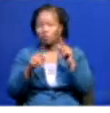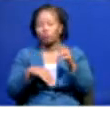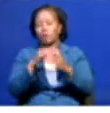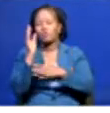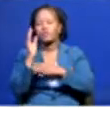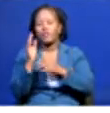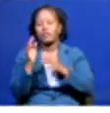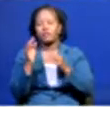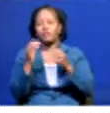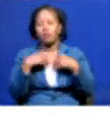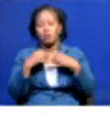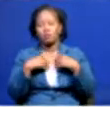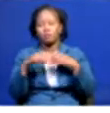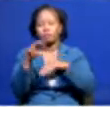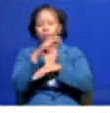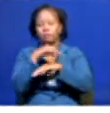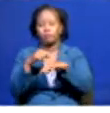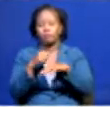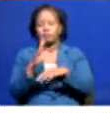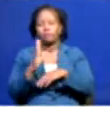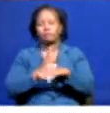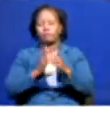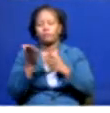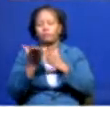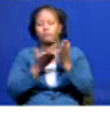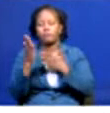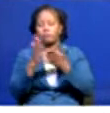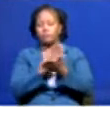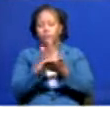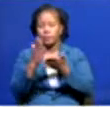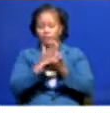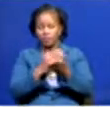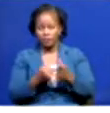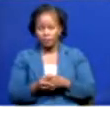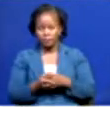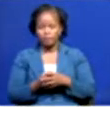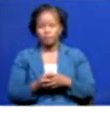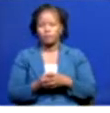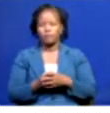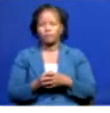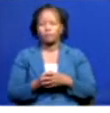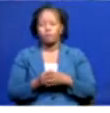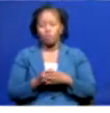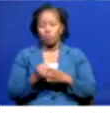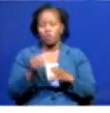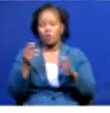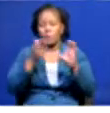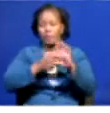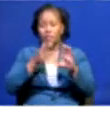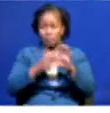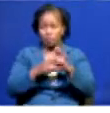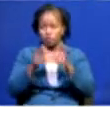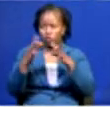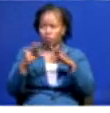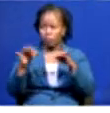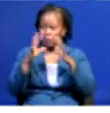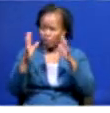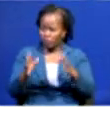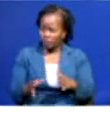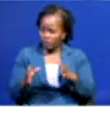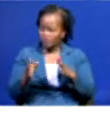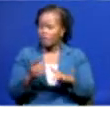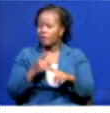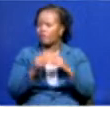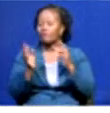outside the mainstream national security services sector. The participation by officers drawn from